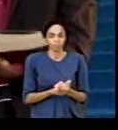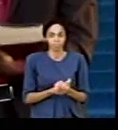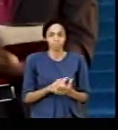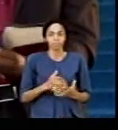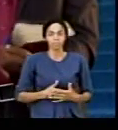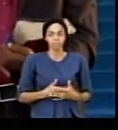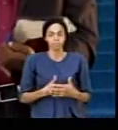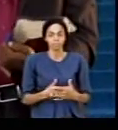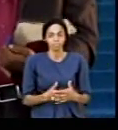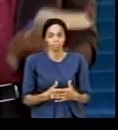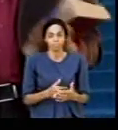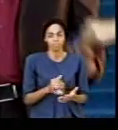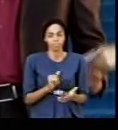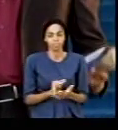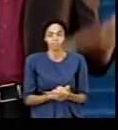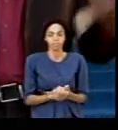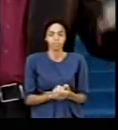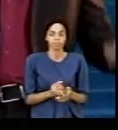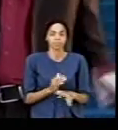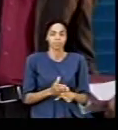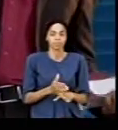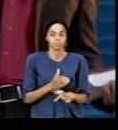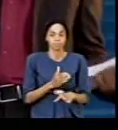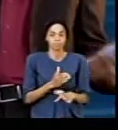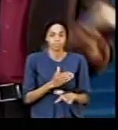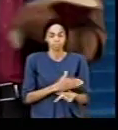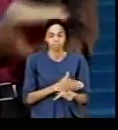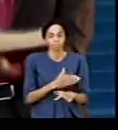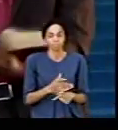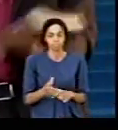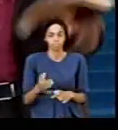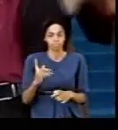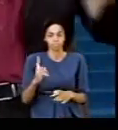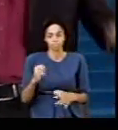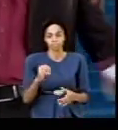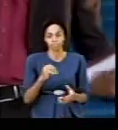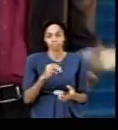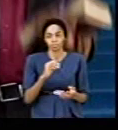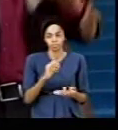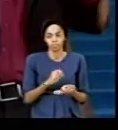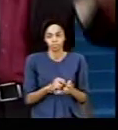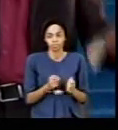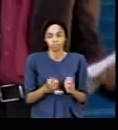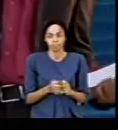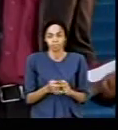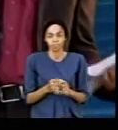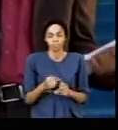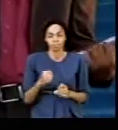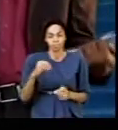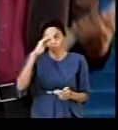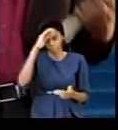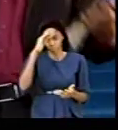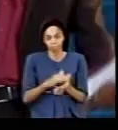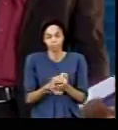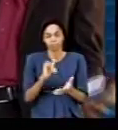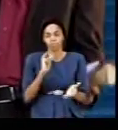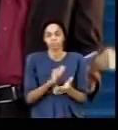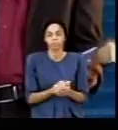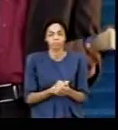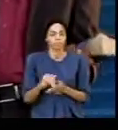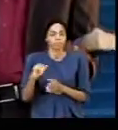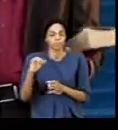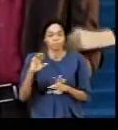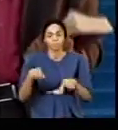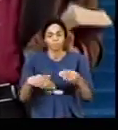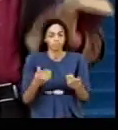aggravated the problem. And so she could not go out again. It was the husband that would be giving her almost everything in the house.